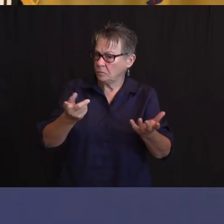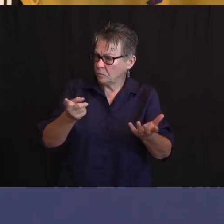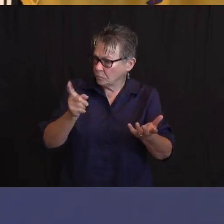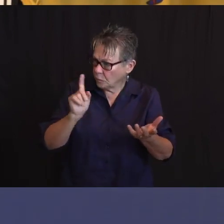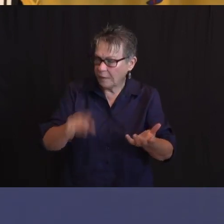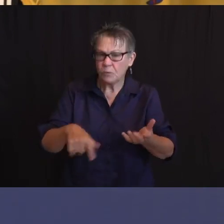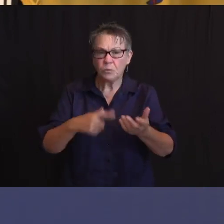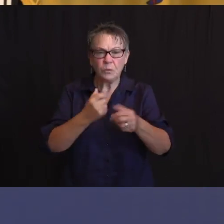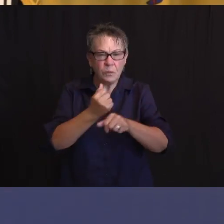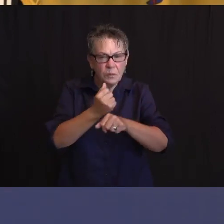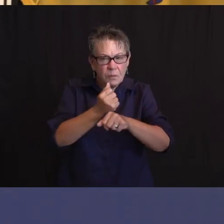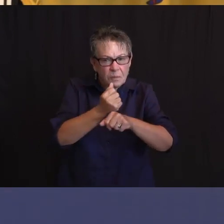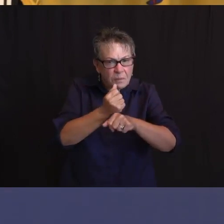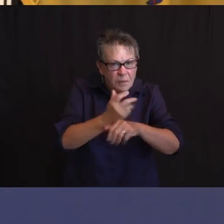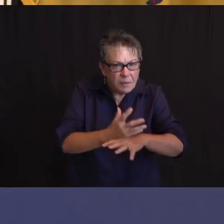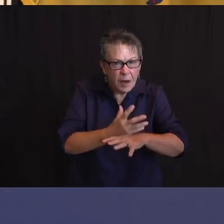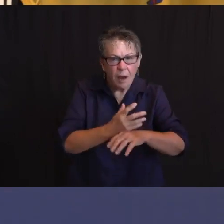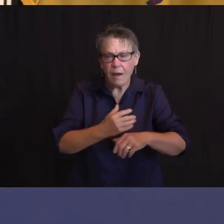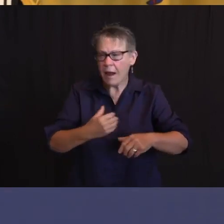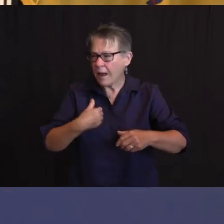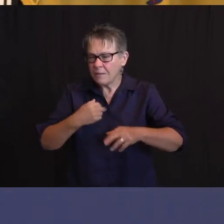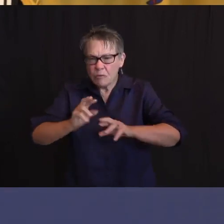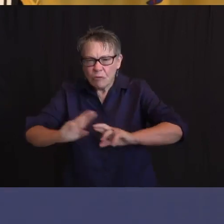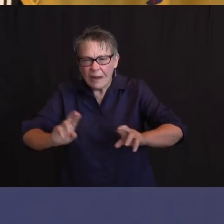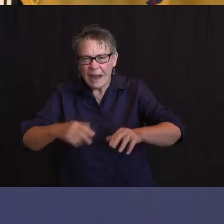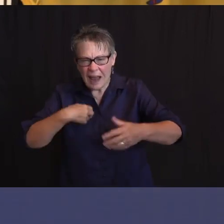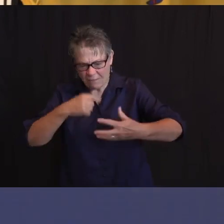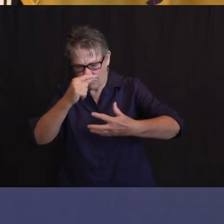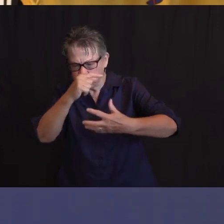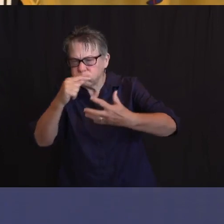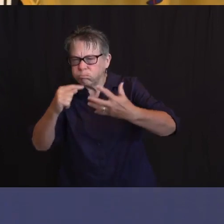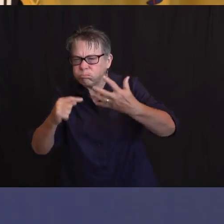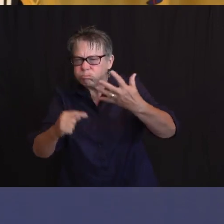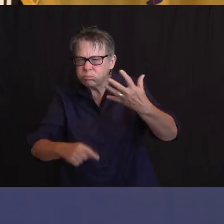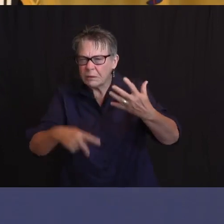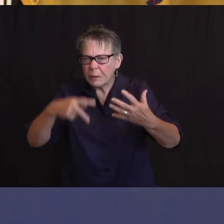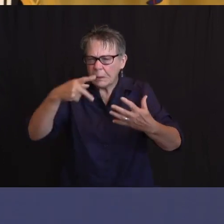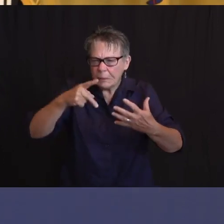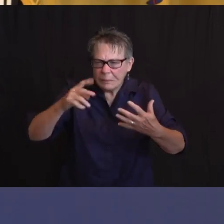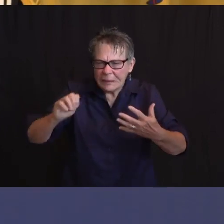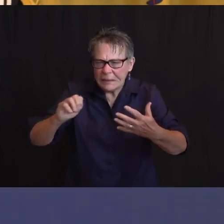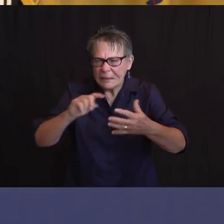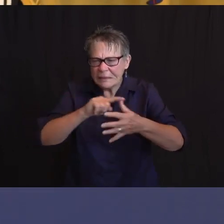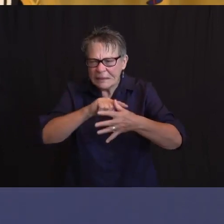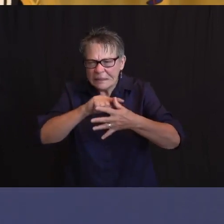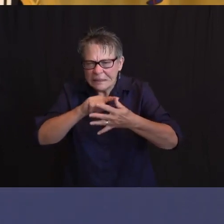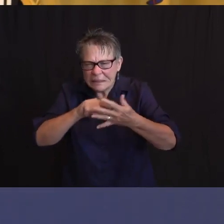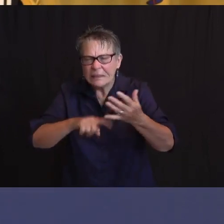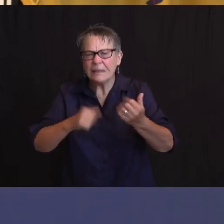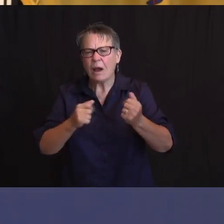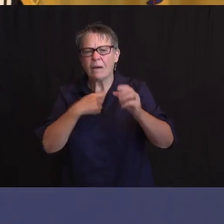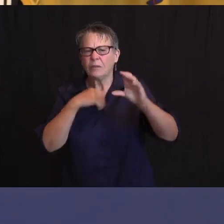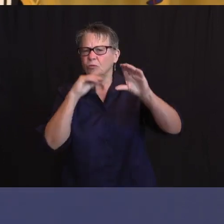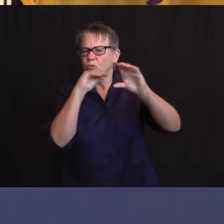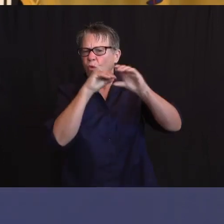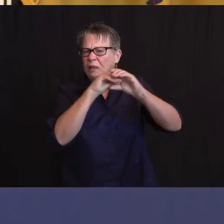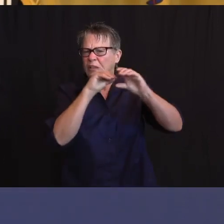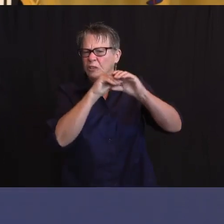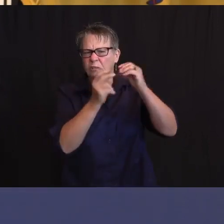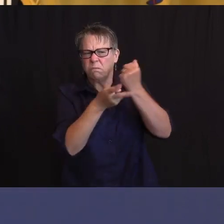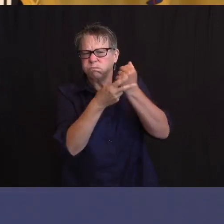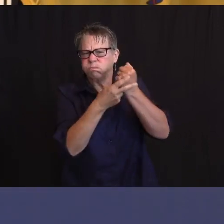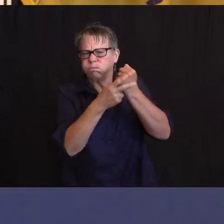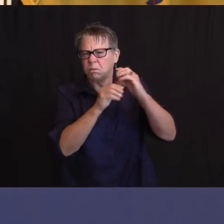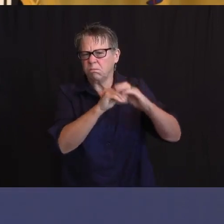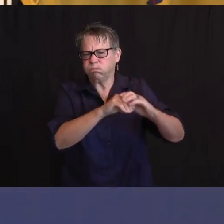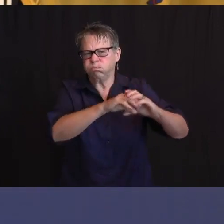and public safety personnel. As I've noted before, we cannot again find ourselves in the situation we were all in a few months